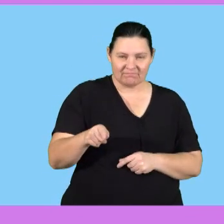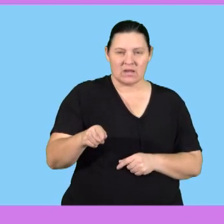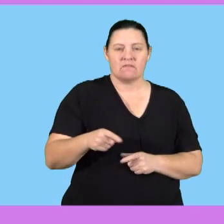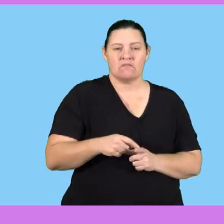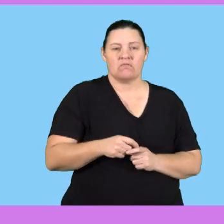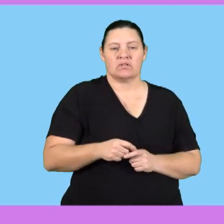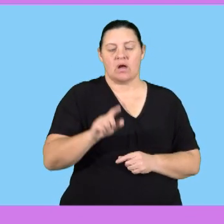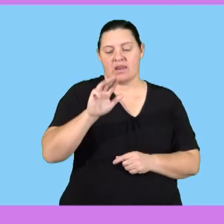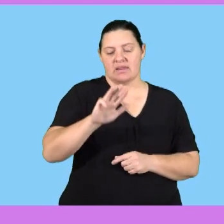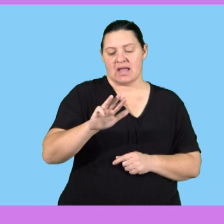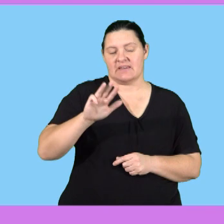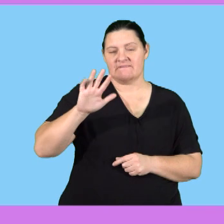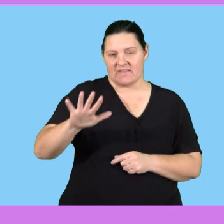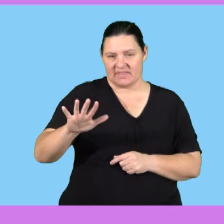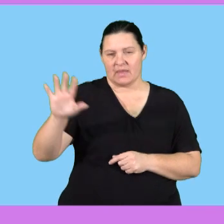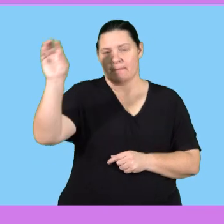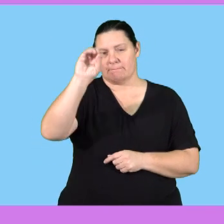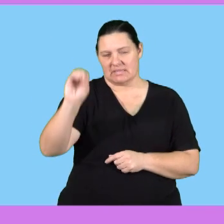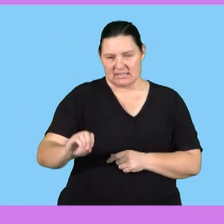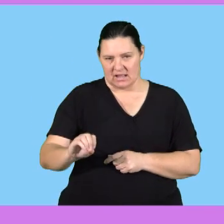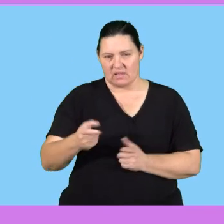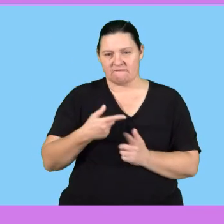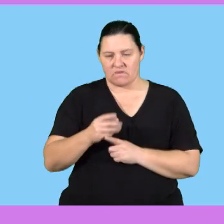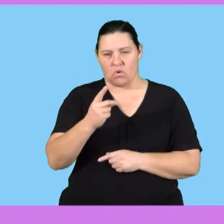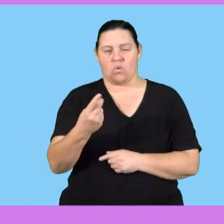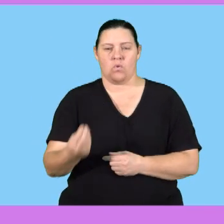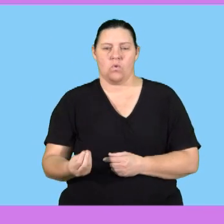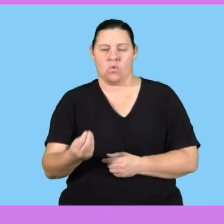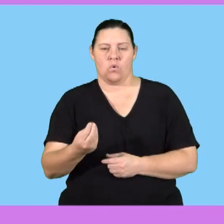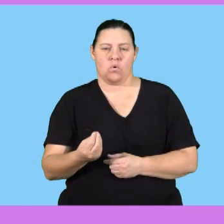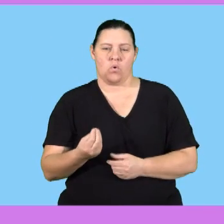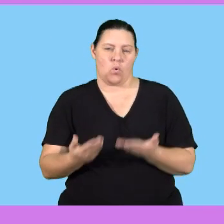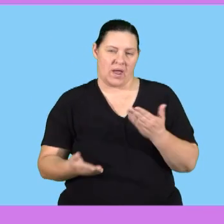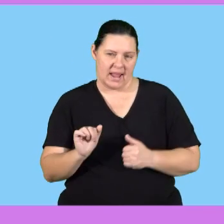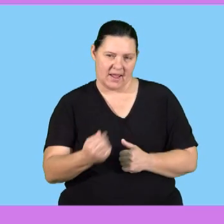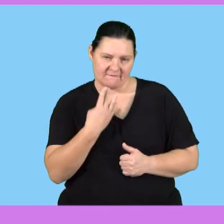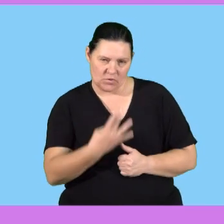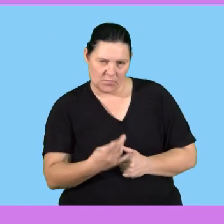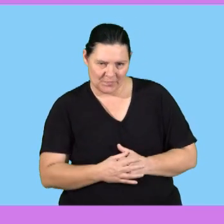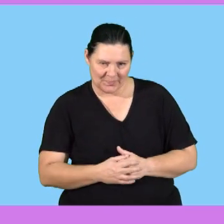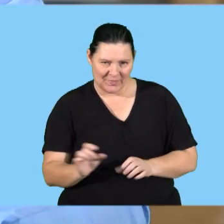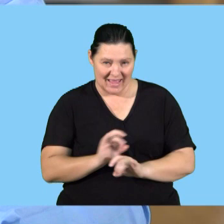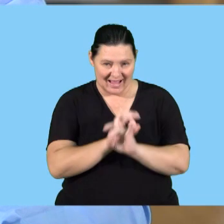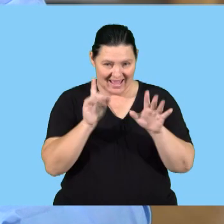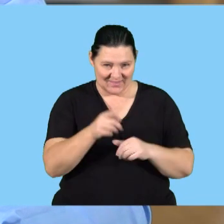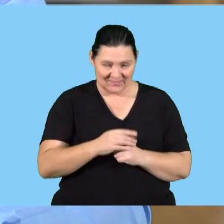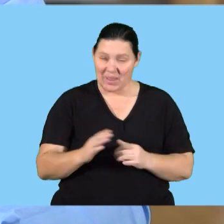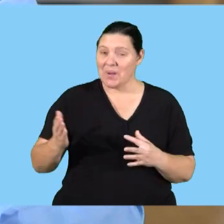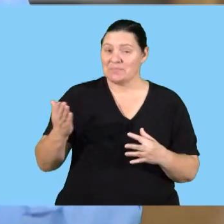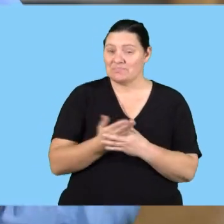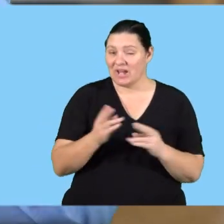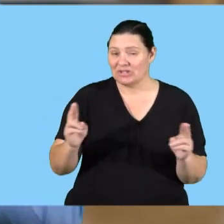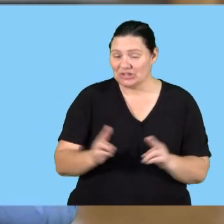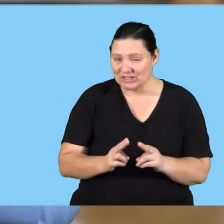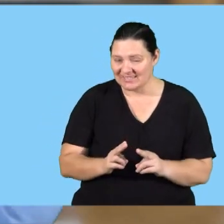brother. So his brother will be in the 95th percentile for his mass. Guys, I hope that is clear to all of you.